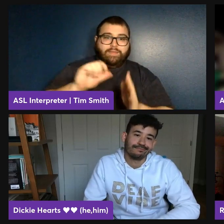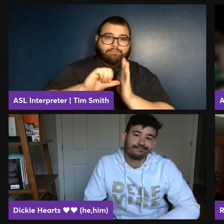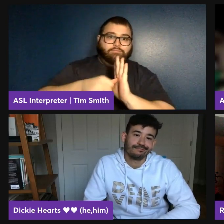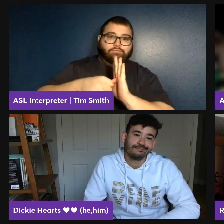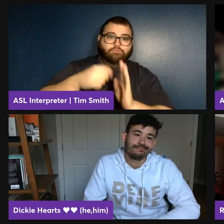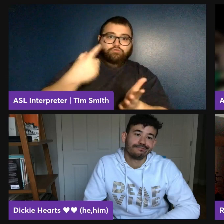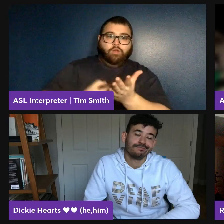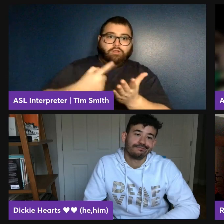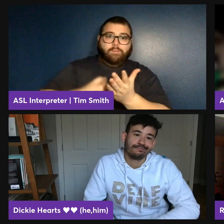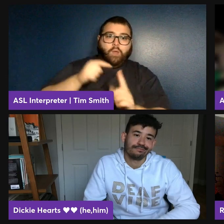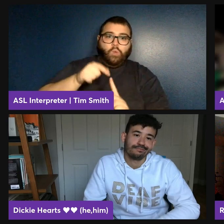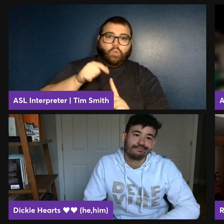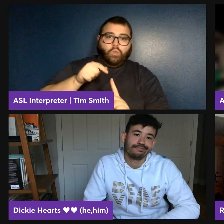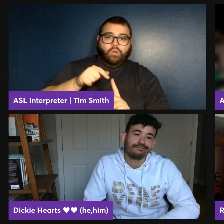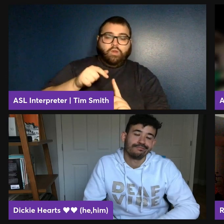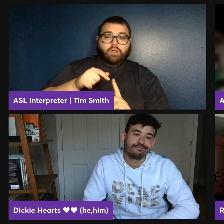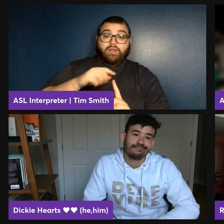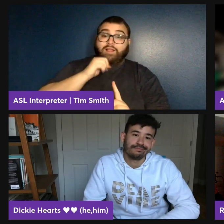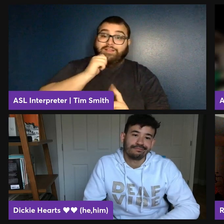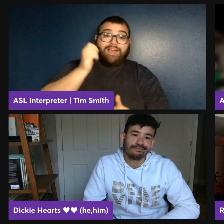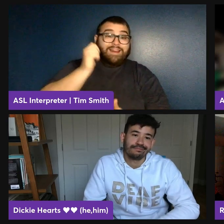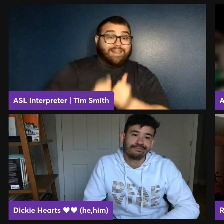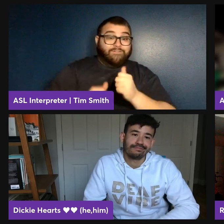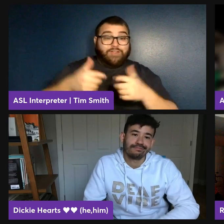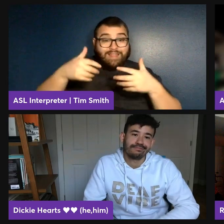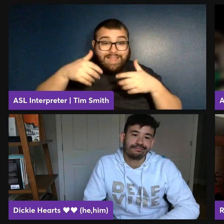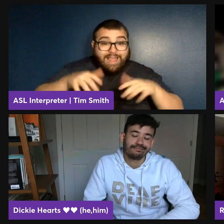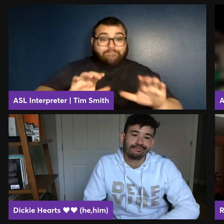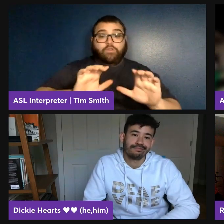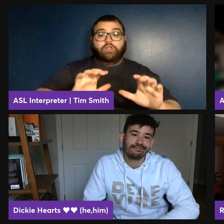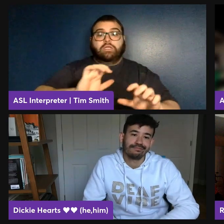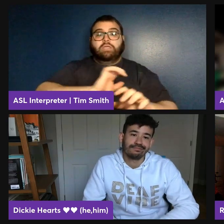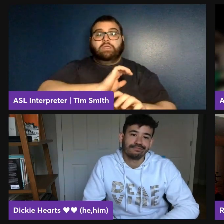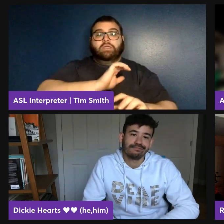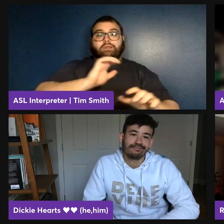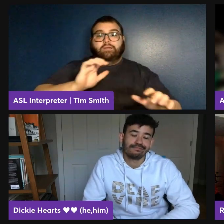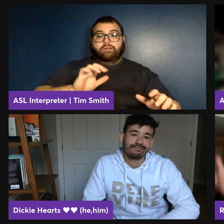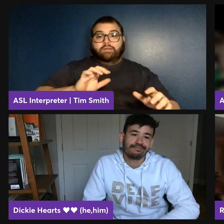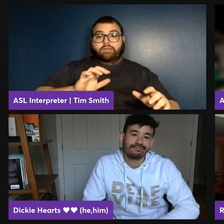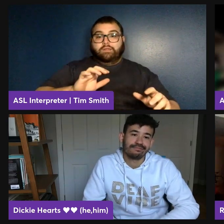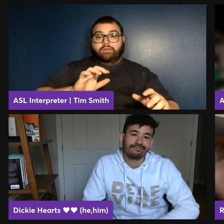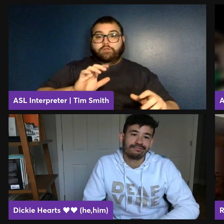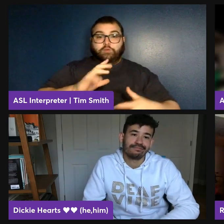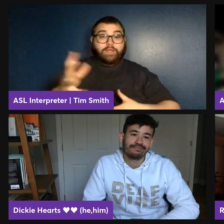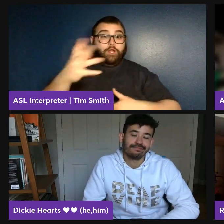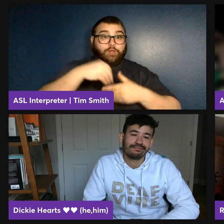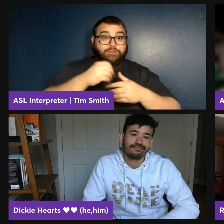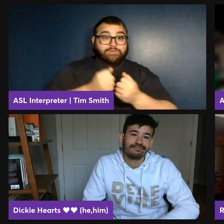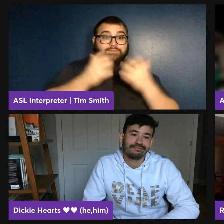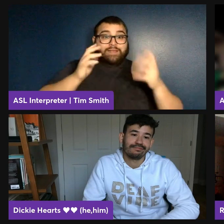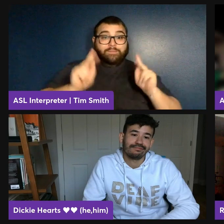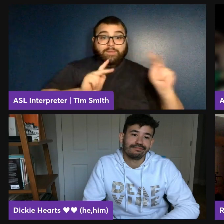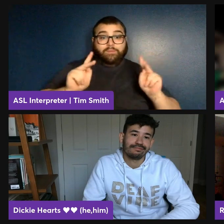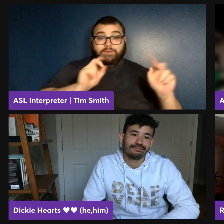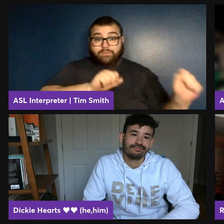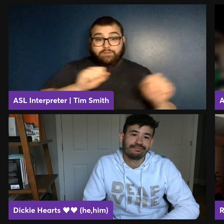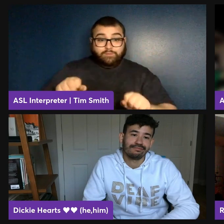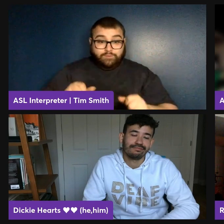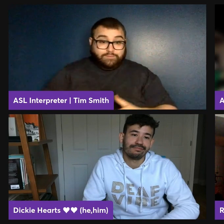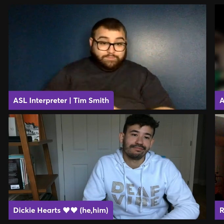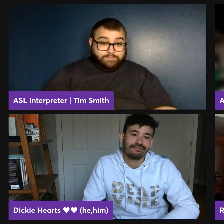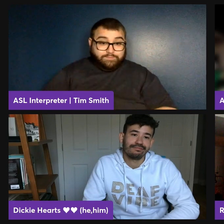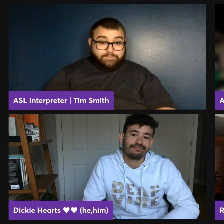because not every effort is made to be inclusive to as many people as possible.